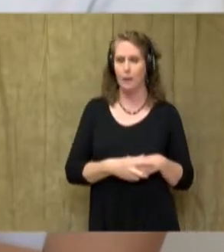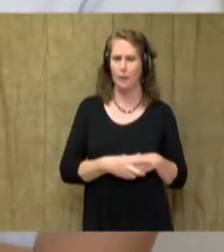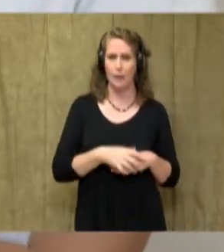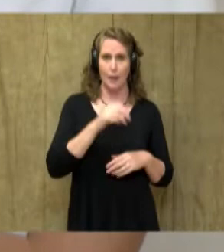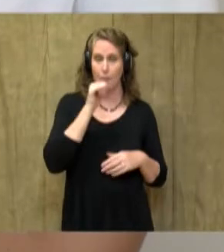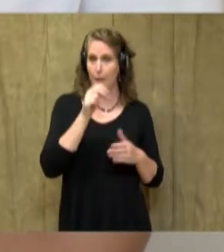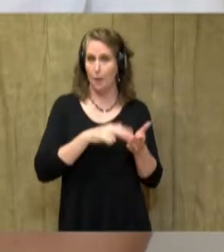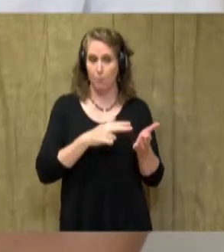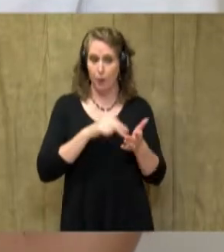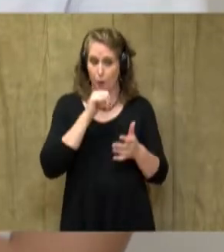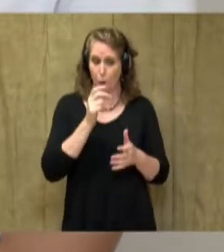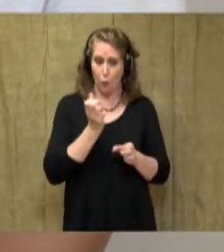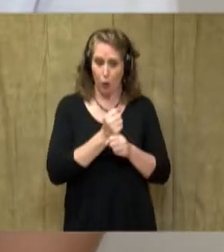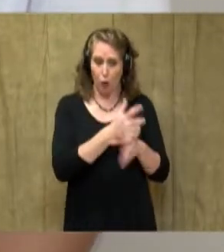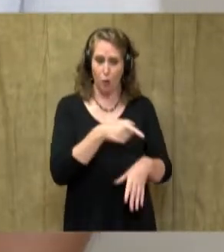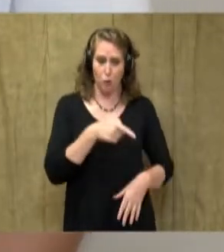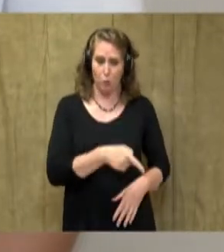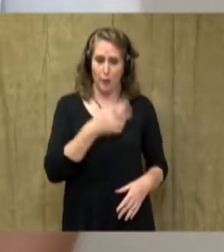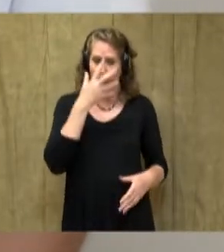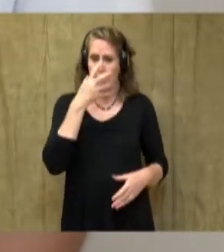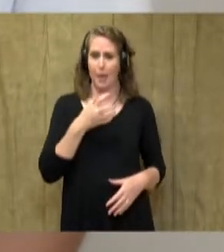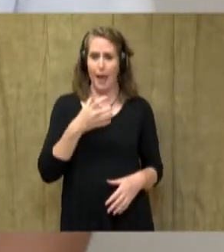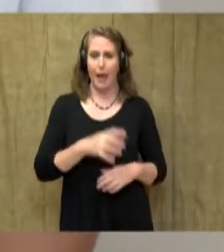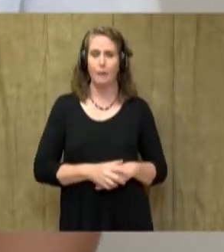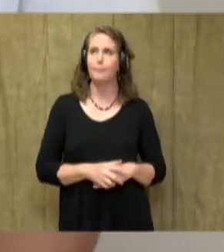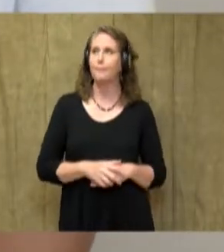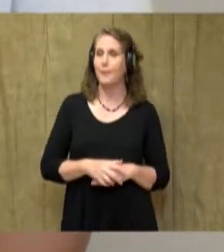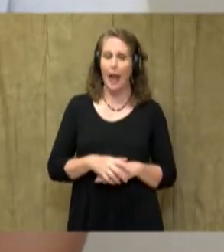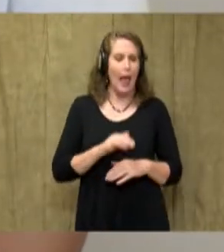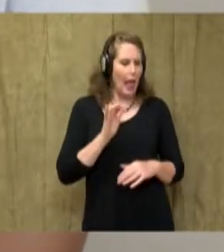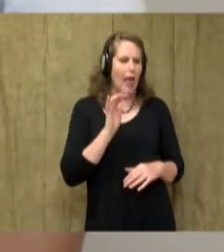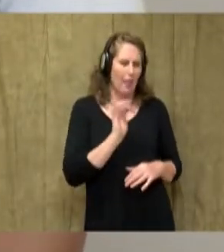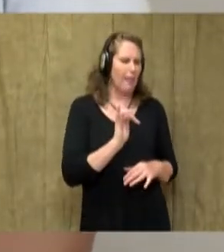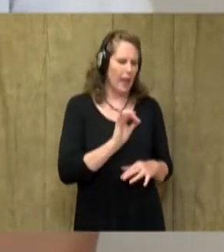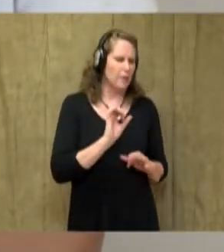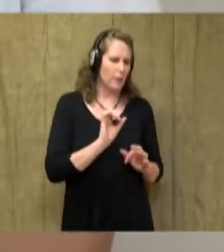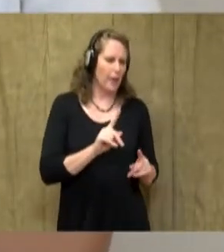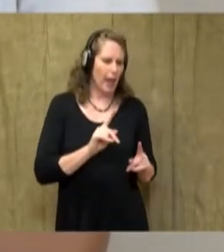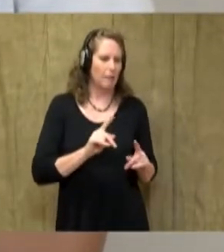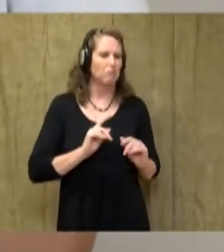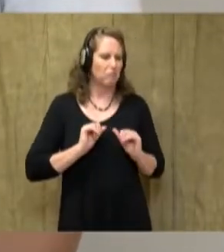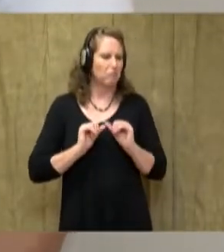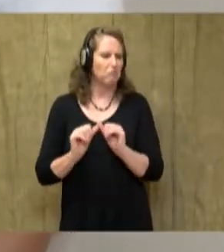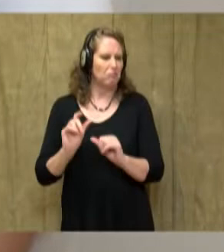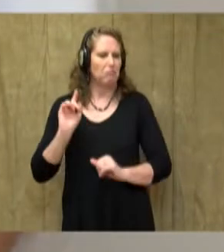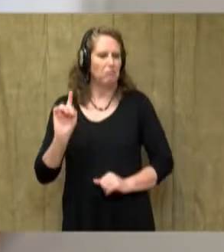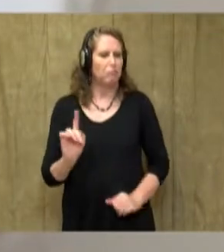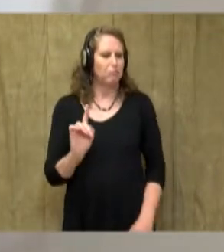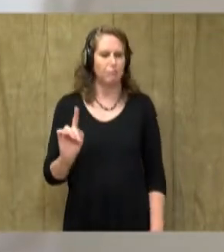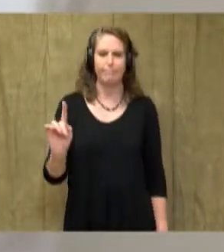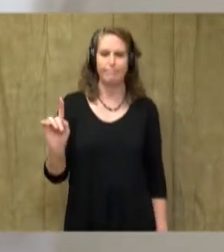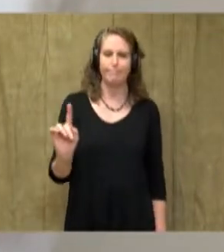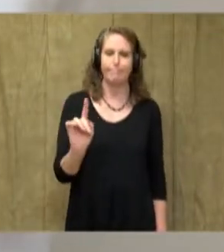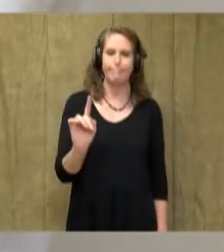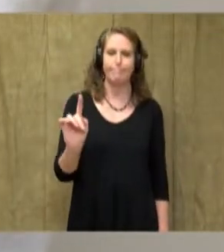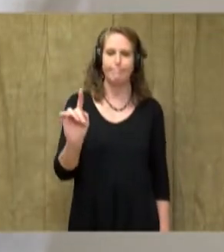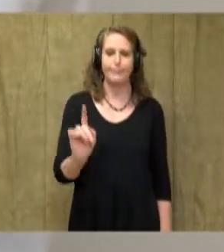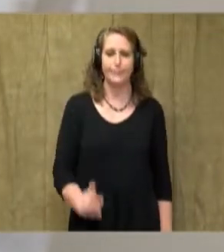didn't want to make anyone mad. That's okay, Peanut Butter said, and he kept walking.